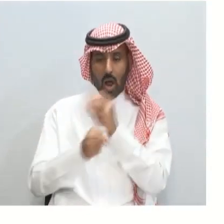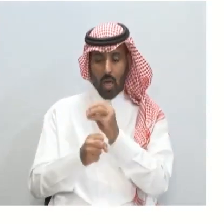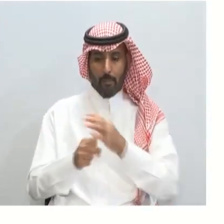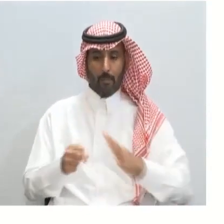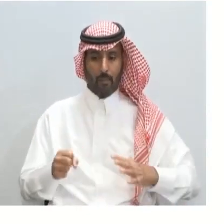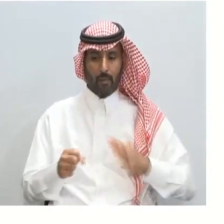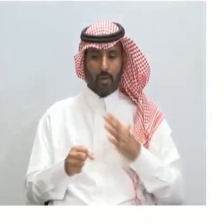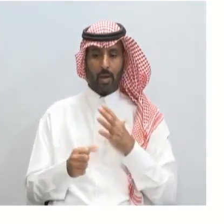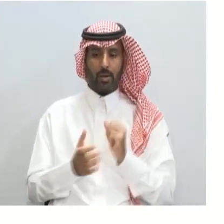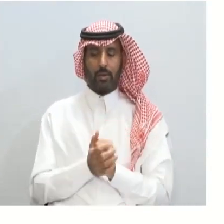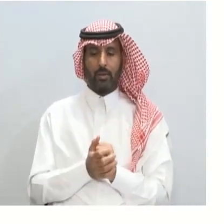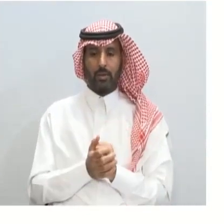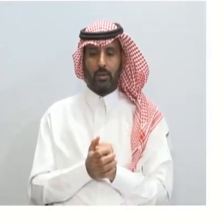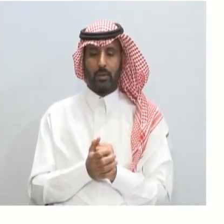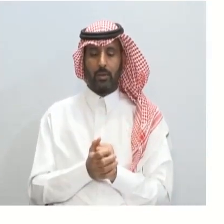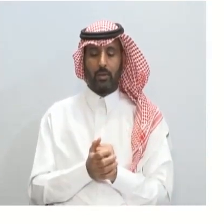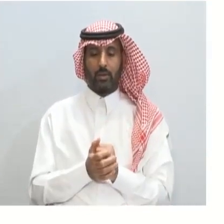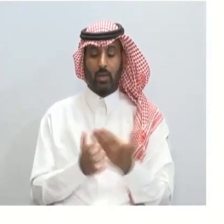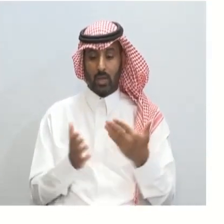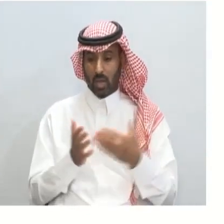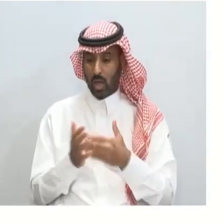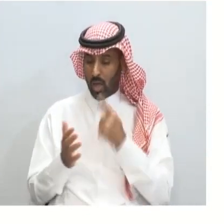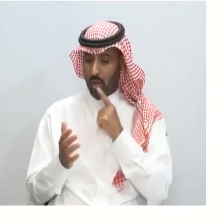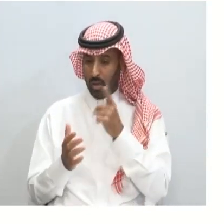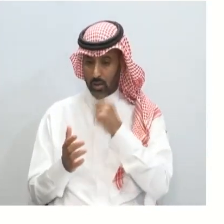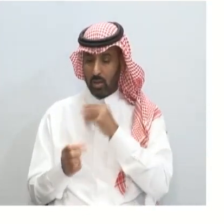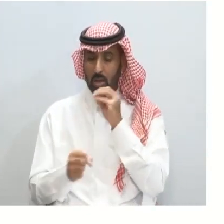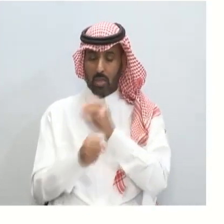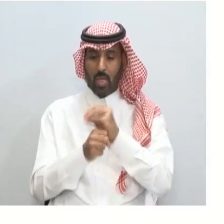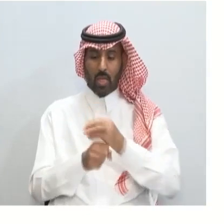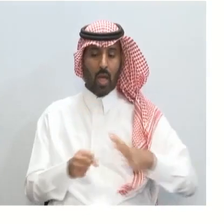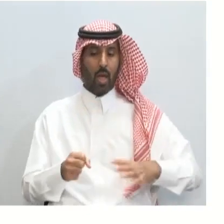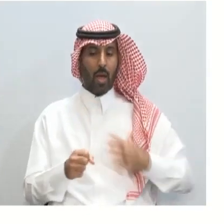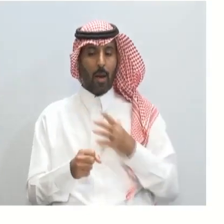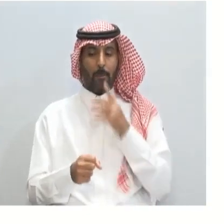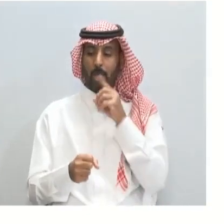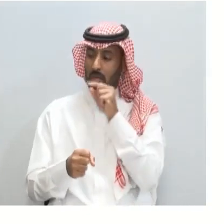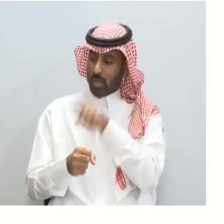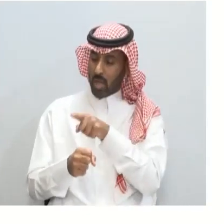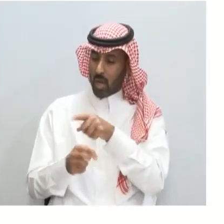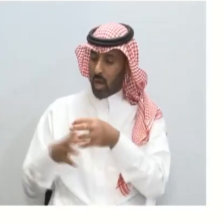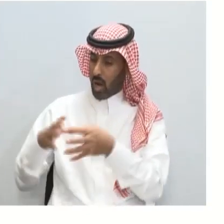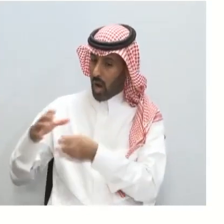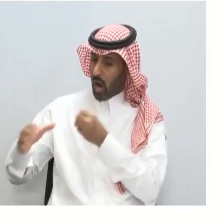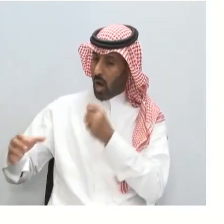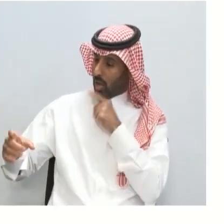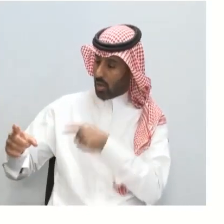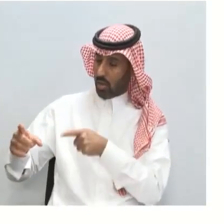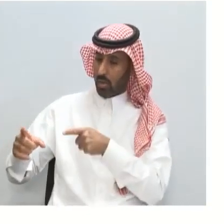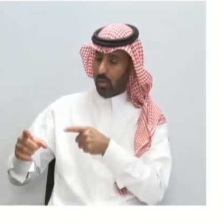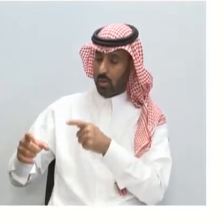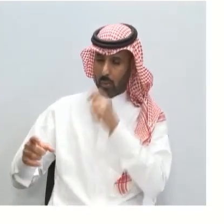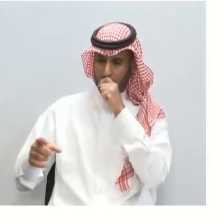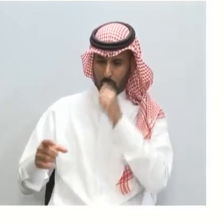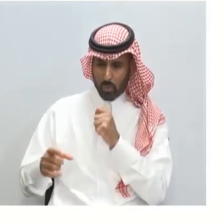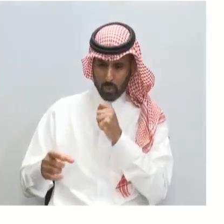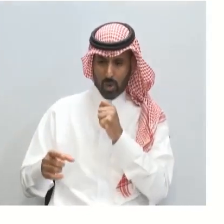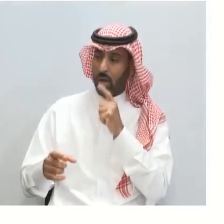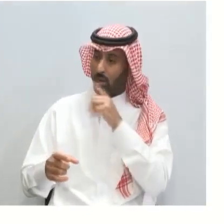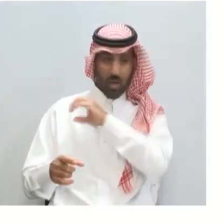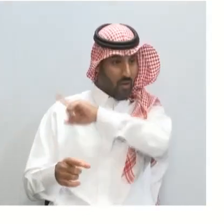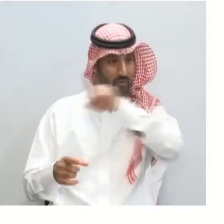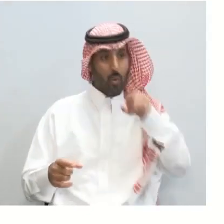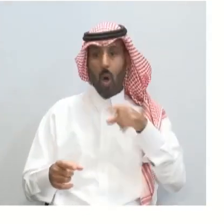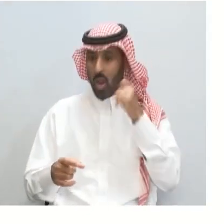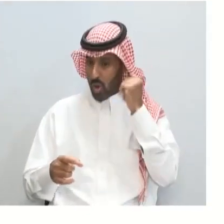Majid says this. He means that Khalid should tell his manager what happened. To blow the whistle, to let everyone